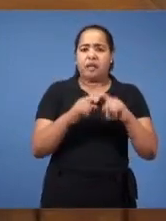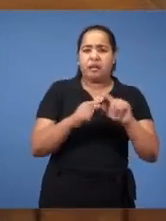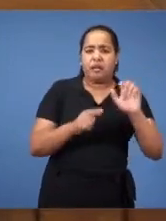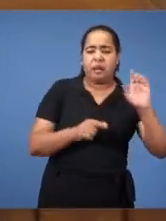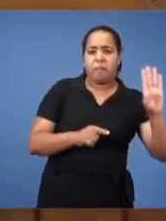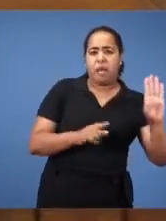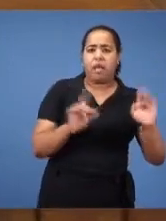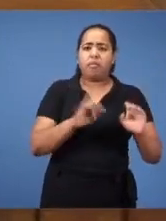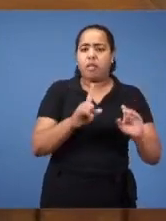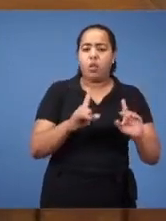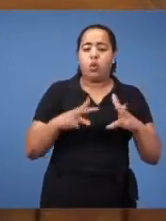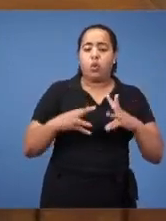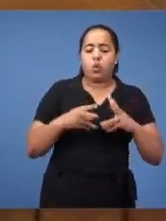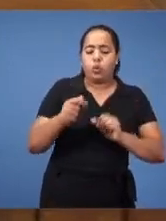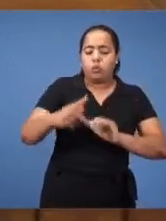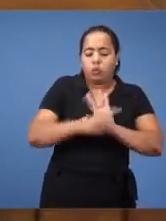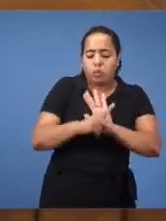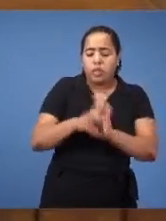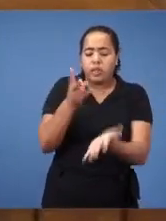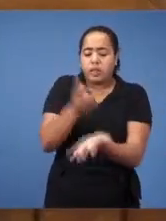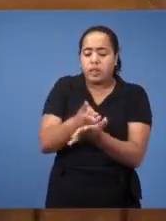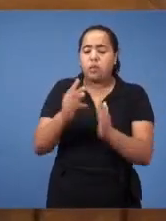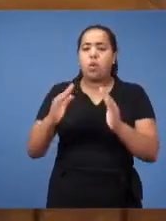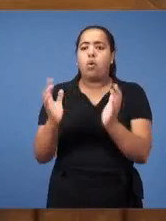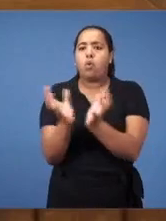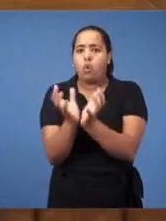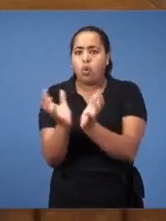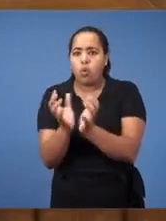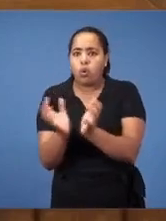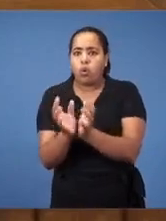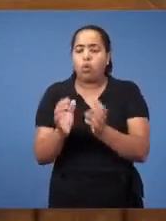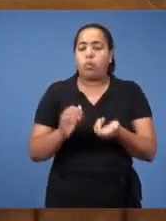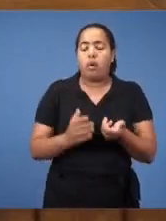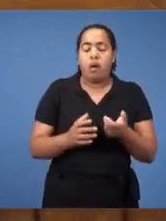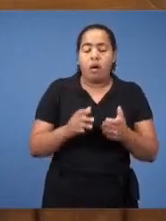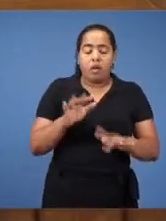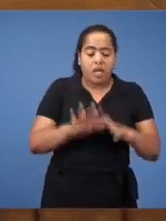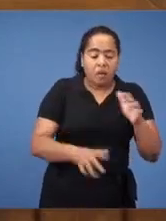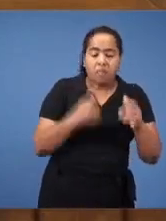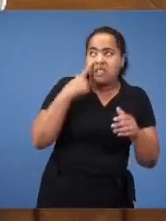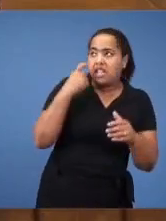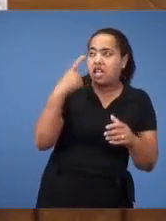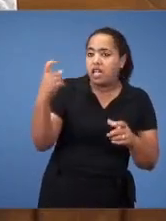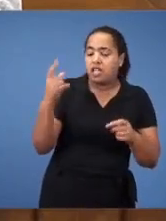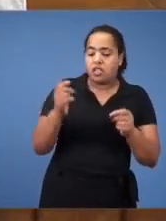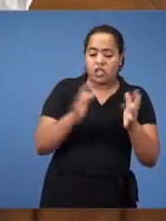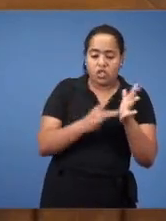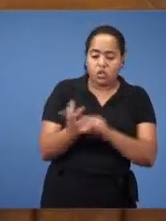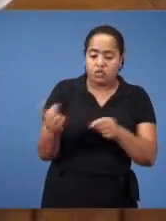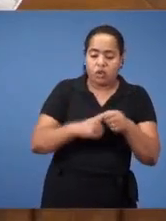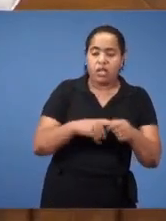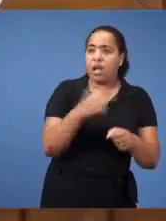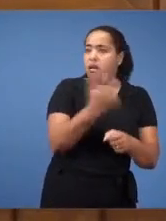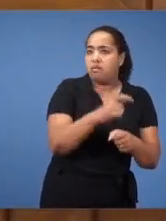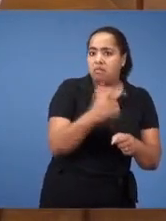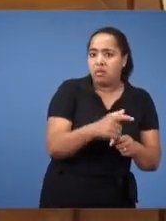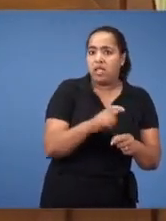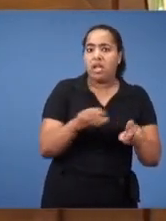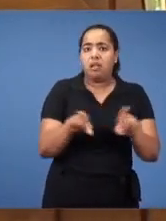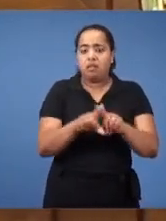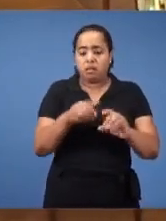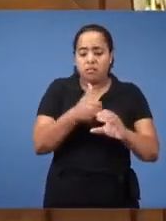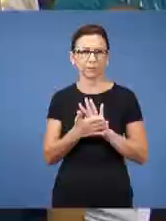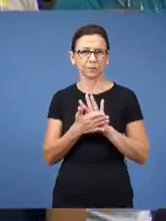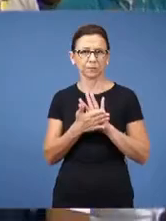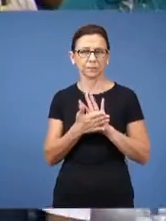no. All of those who are member of this group, they are not. They do not care about the arrival of